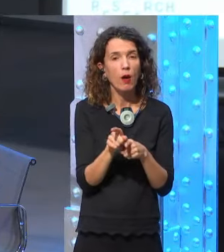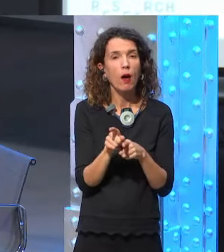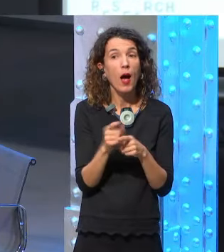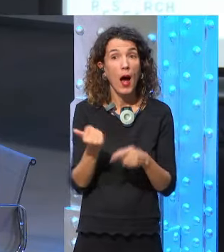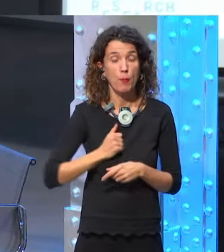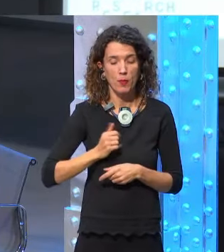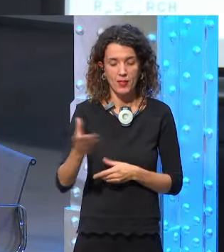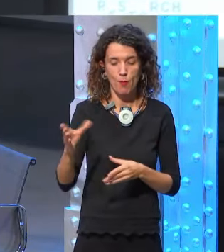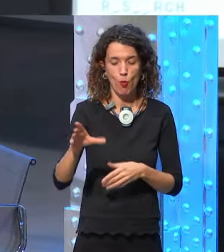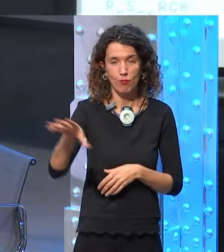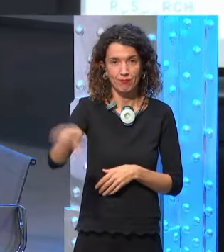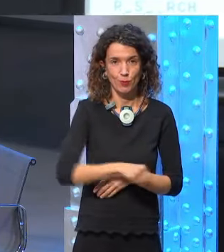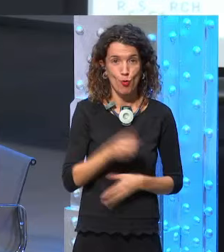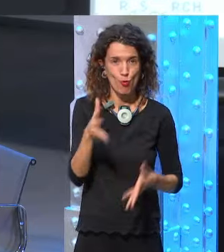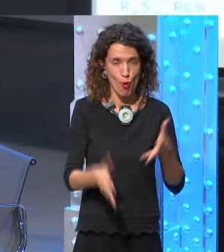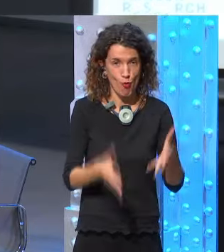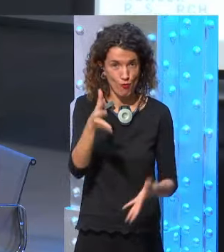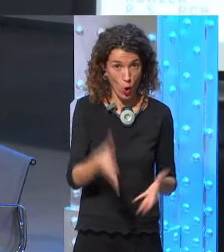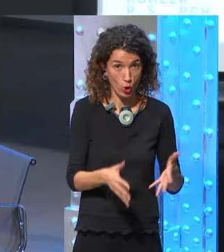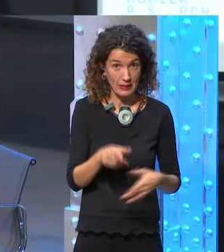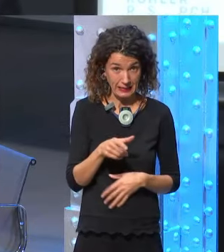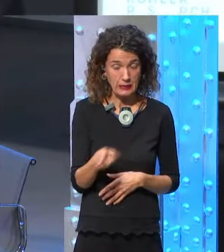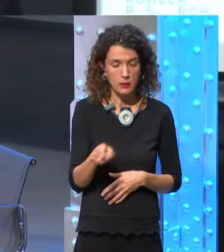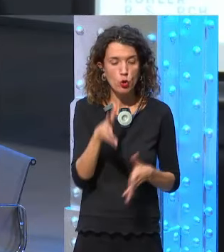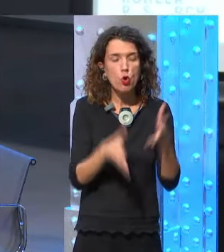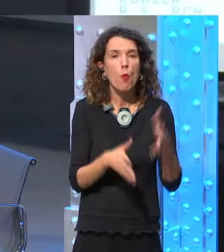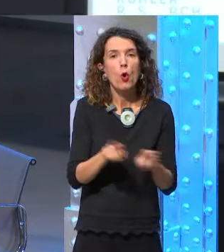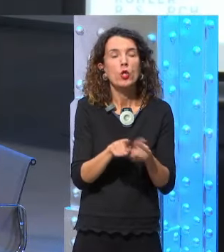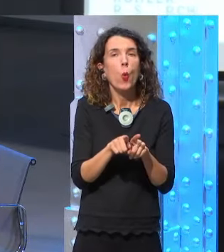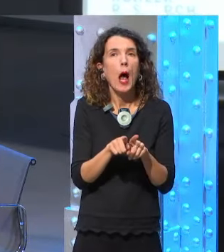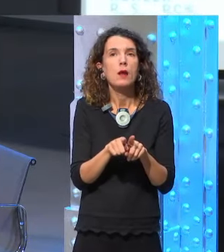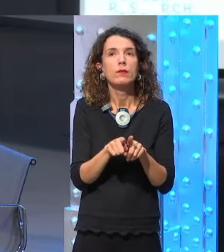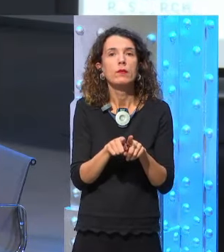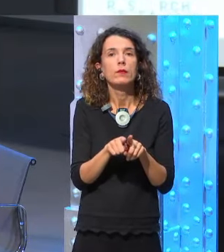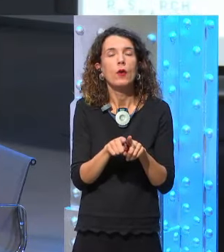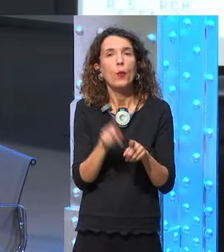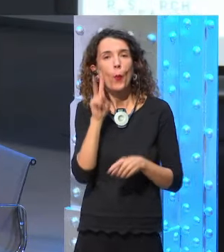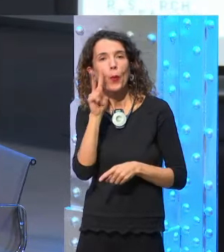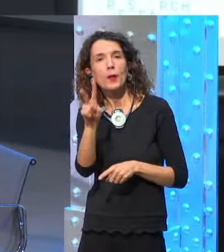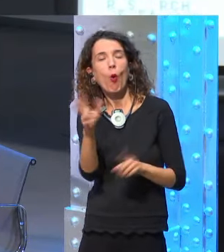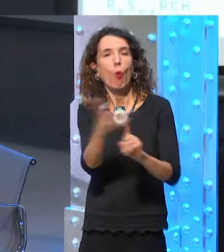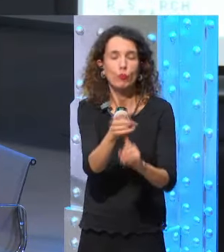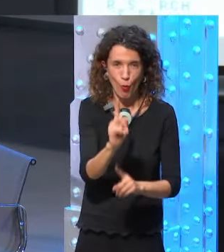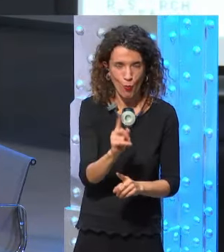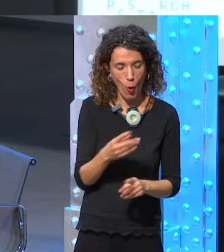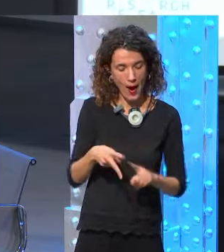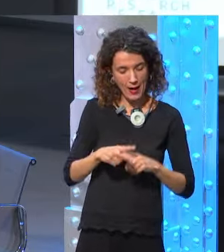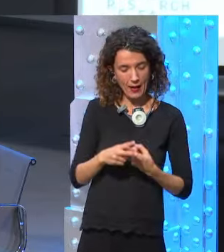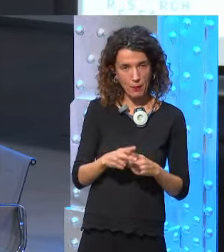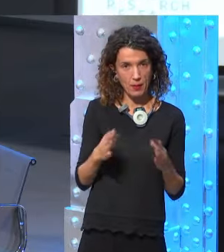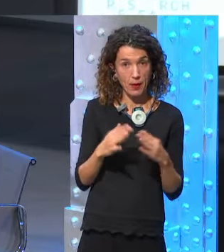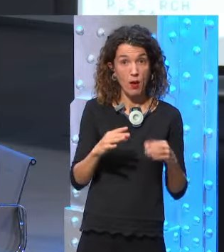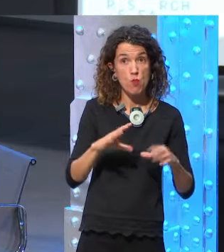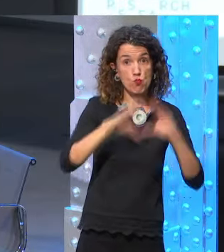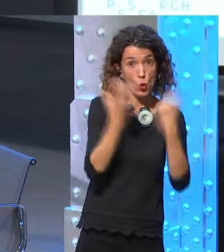not a vision in that sense, it was really the tool to connect the digital world and the physical world of building